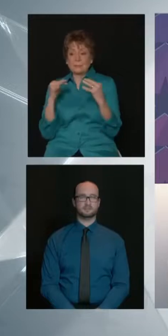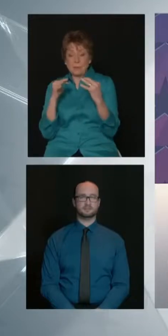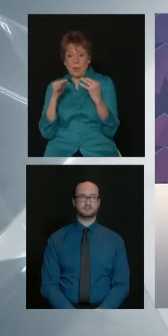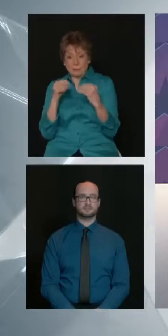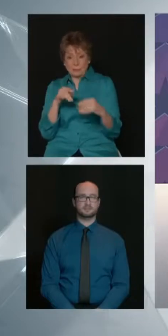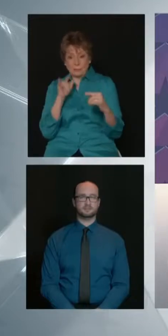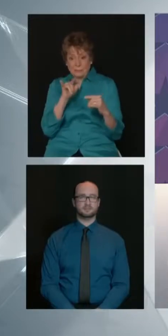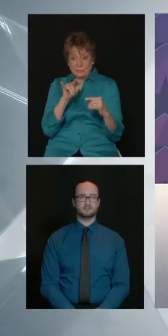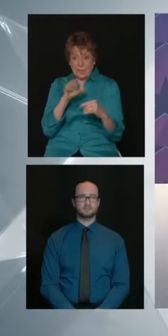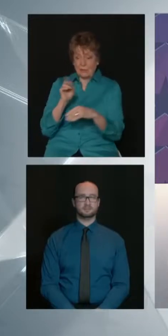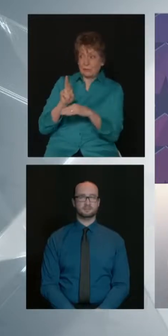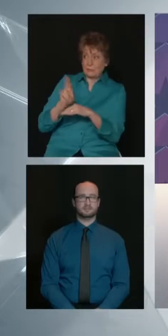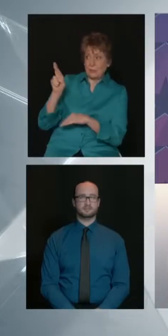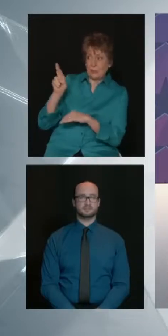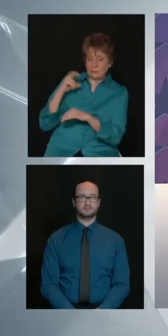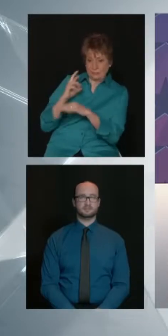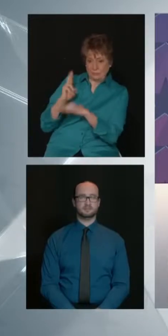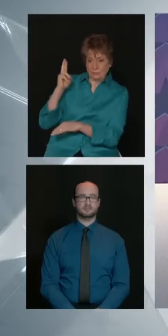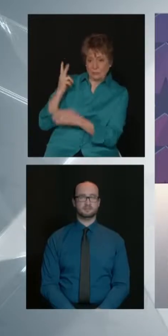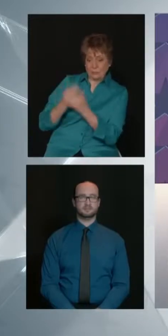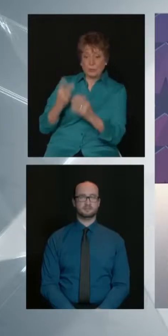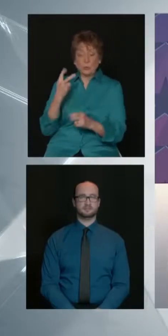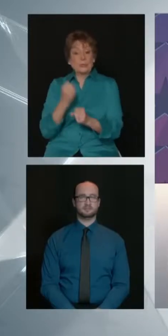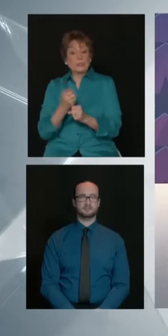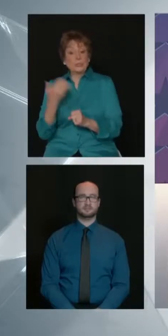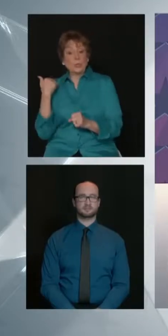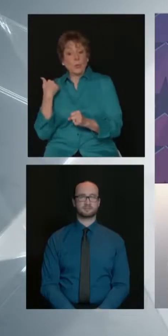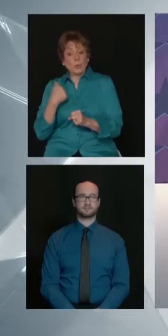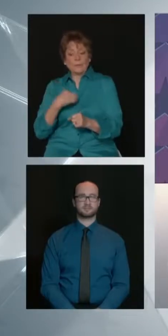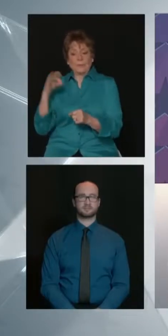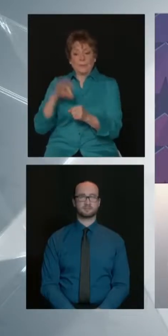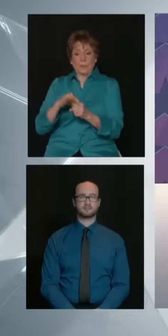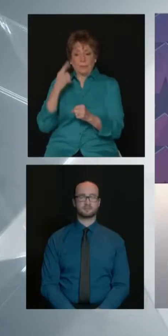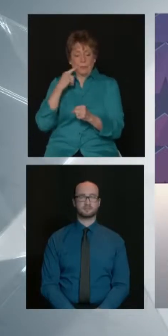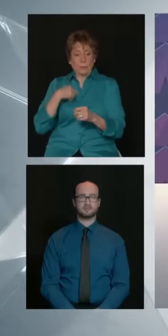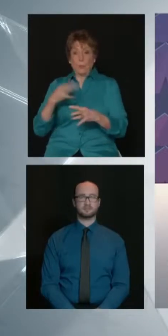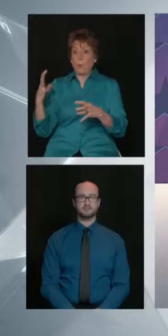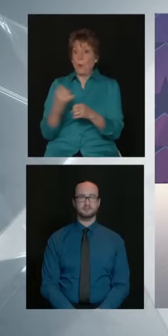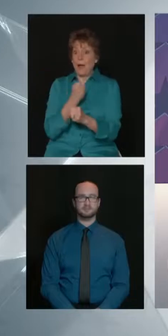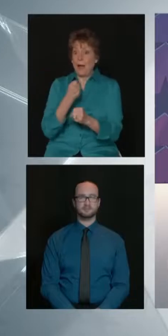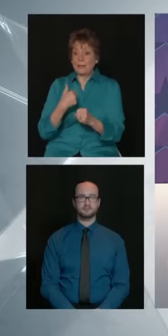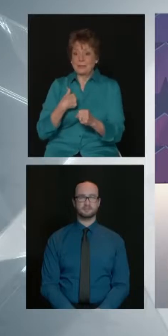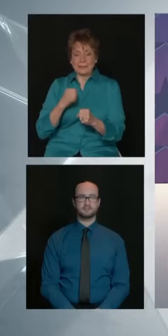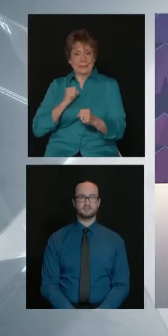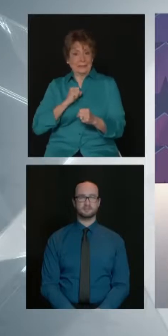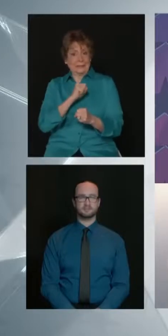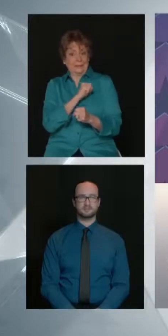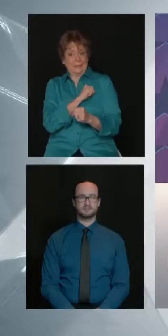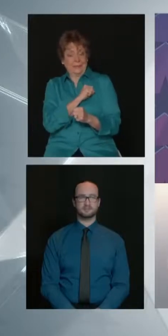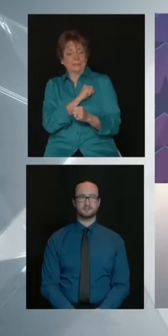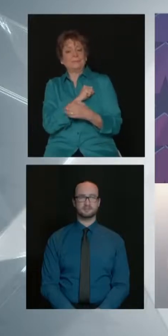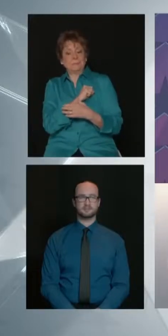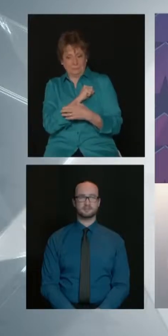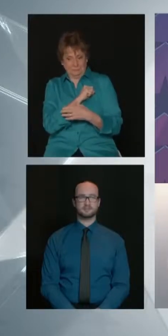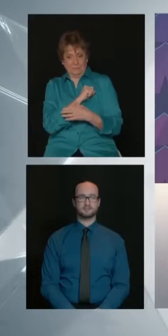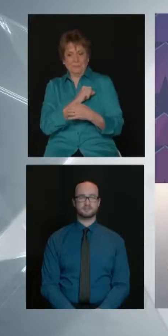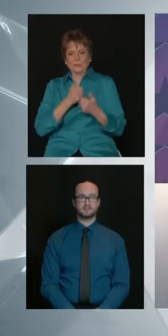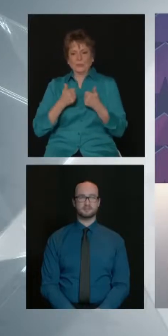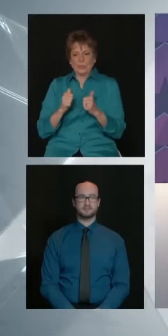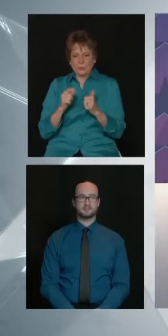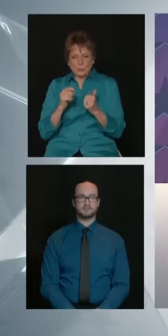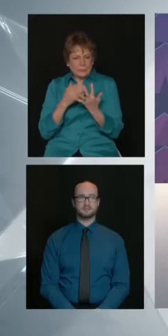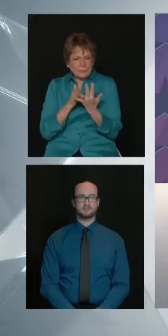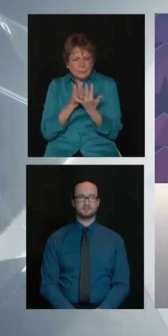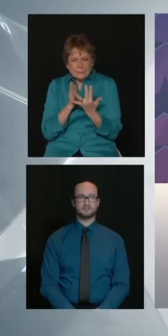United States Senate to cut through the red tape and get things done for Arizona. Now, we have more work to